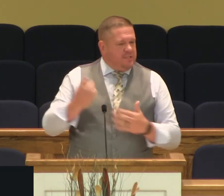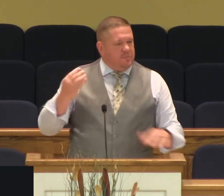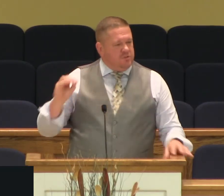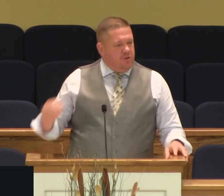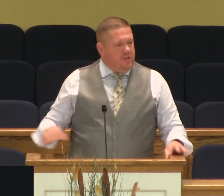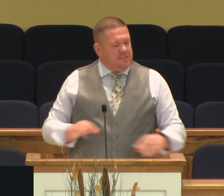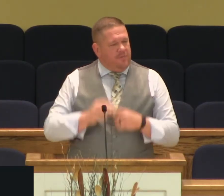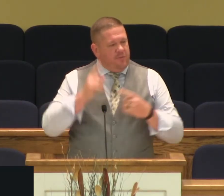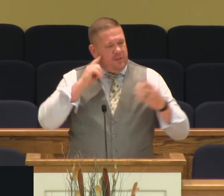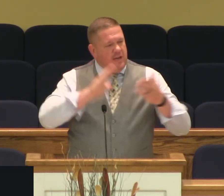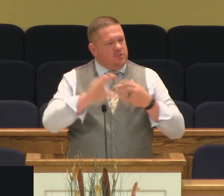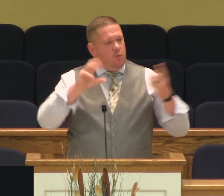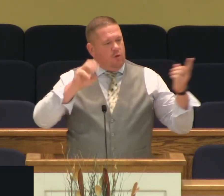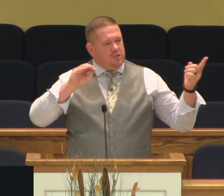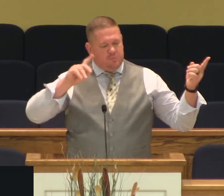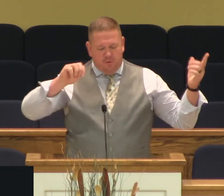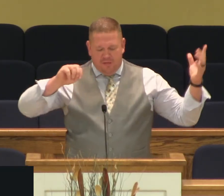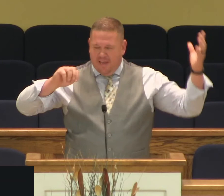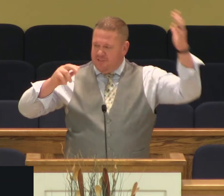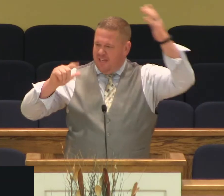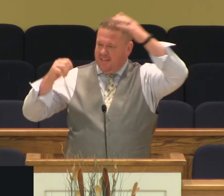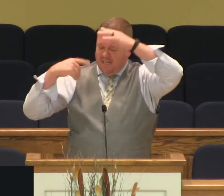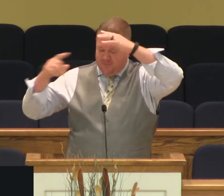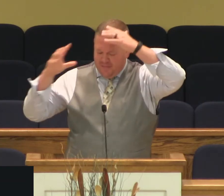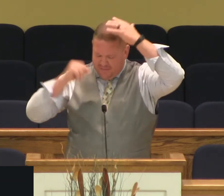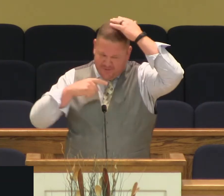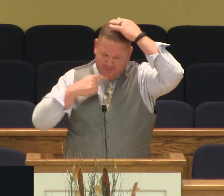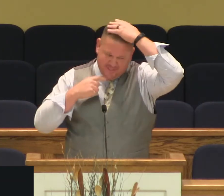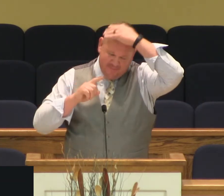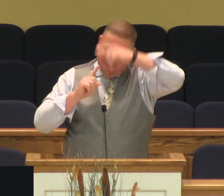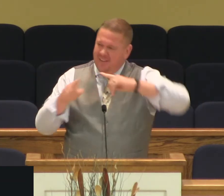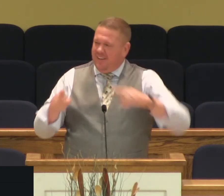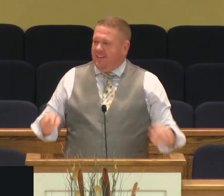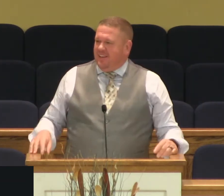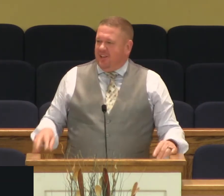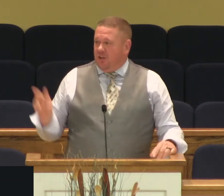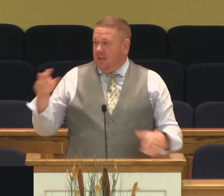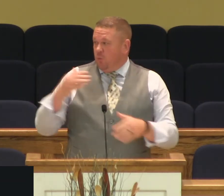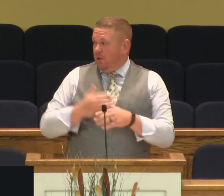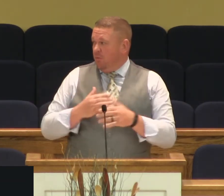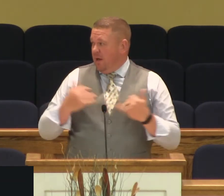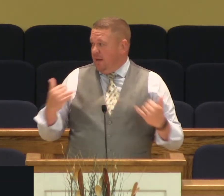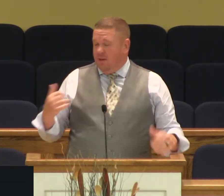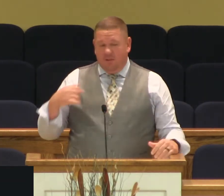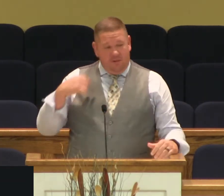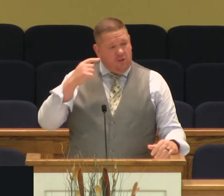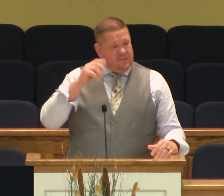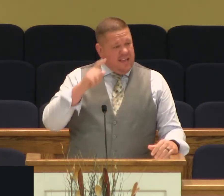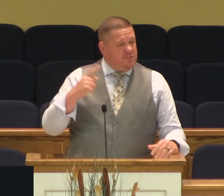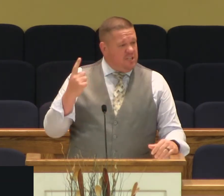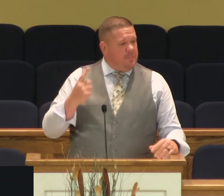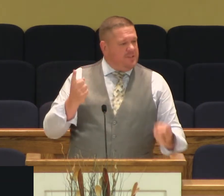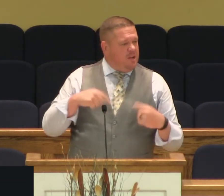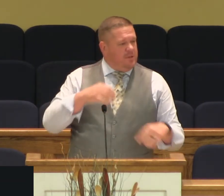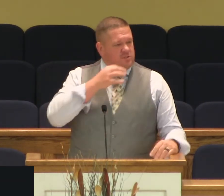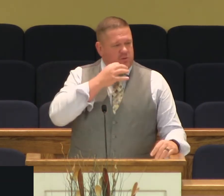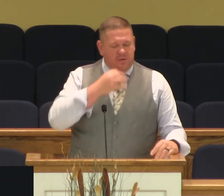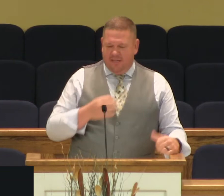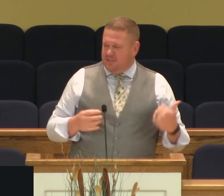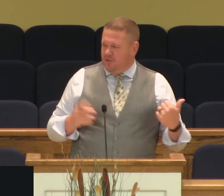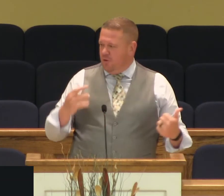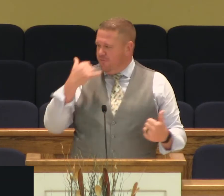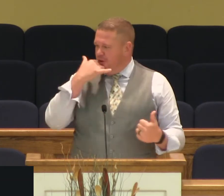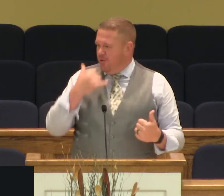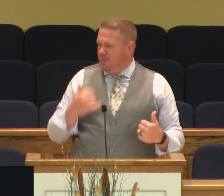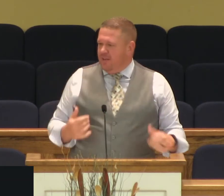last few weeks in Missouri, except for the nice Oregon smoke that gave us the haze last week, I guess they were saying. But you look out the window right now, and you can tell something's coming soon.